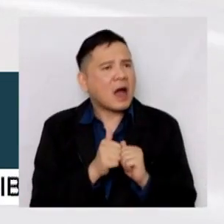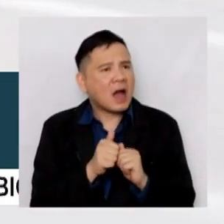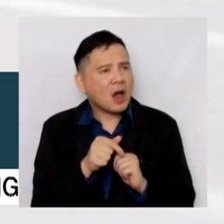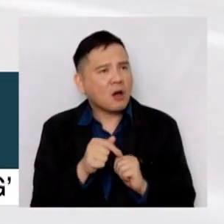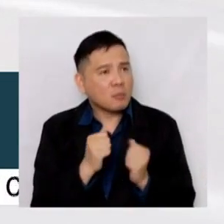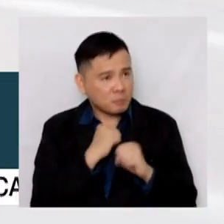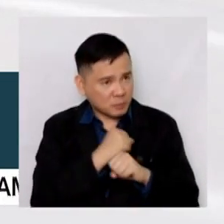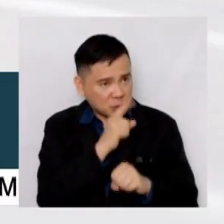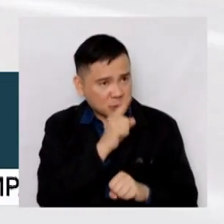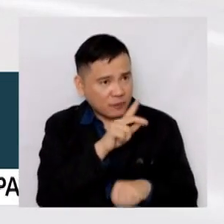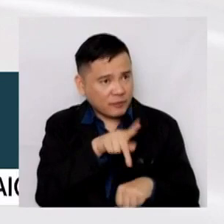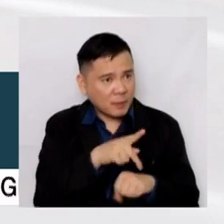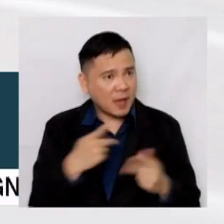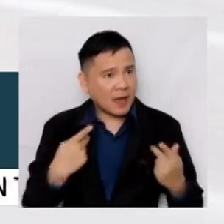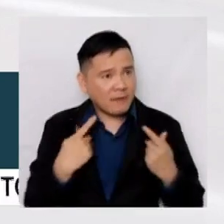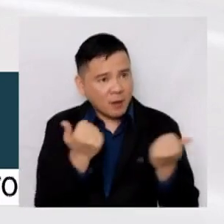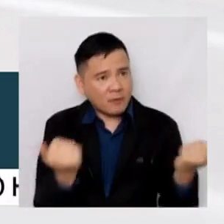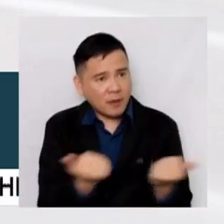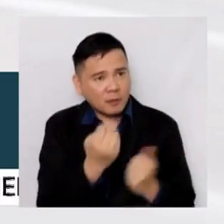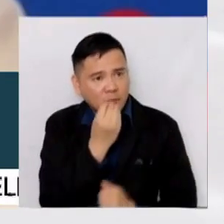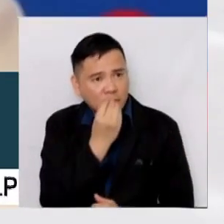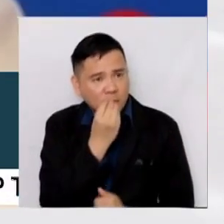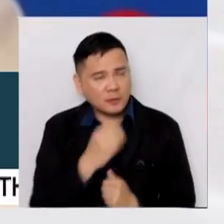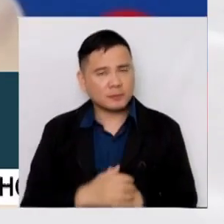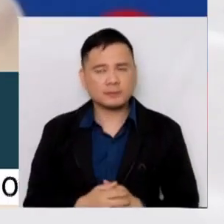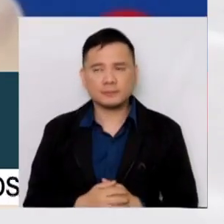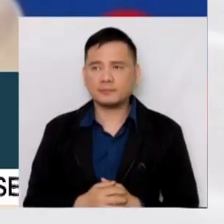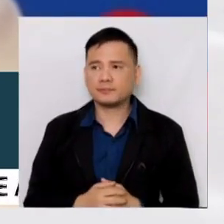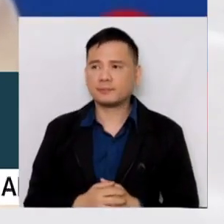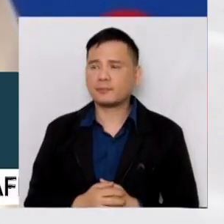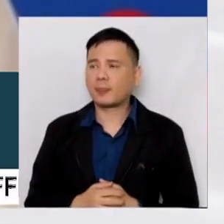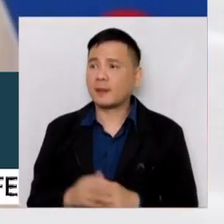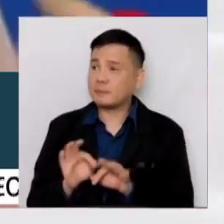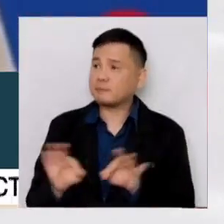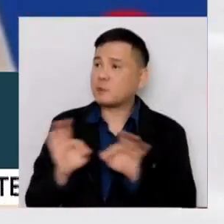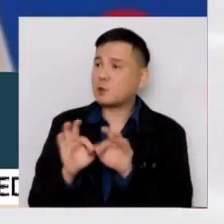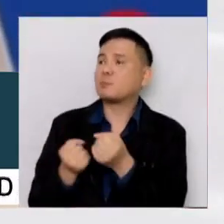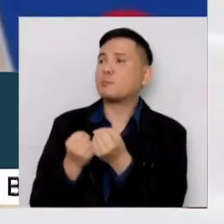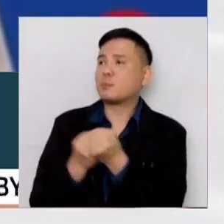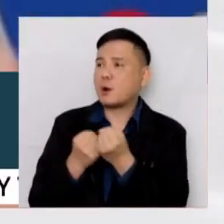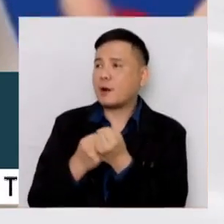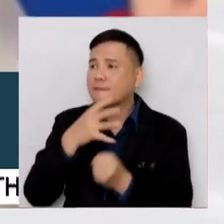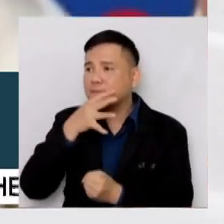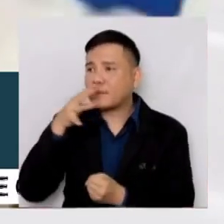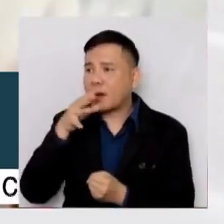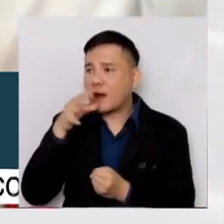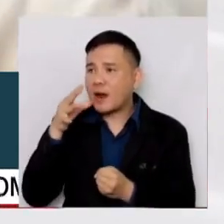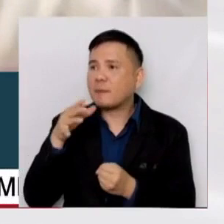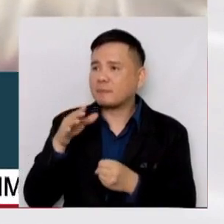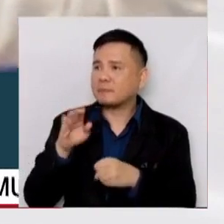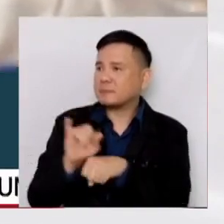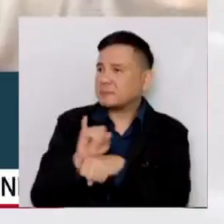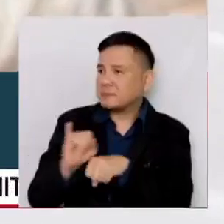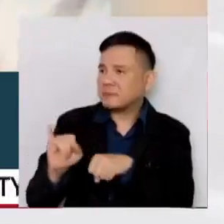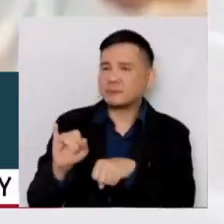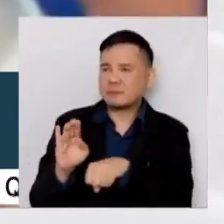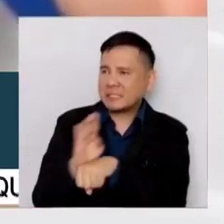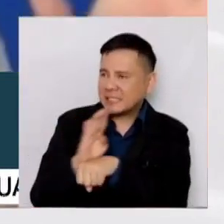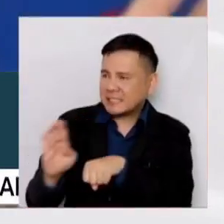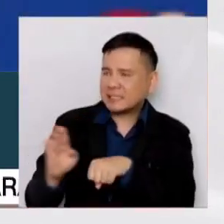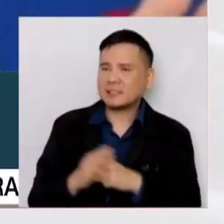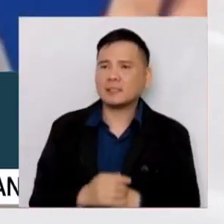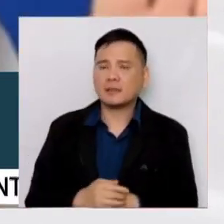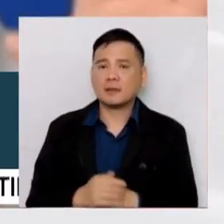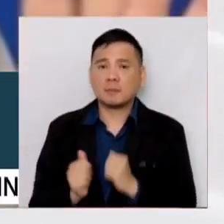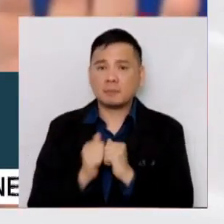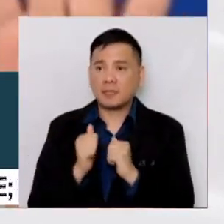secure? Definitely, we want to back up our agri industry. We want to build an agricultural ecosystem. And that is